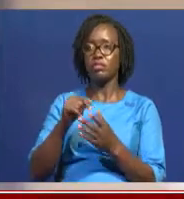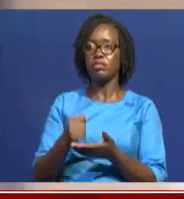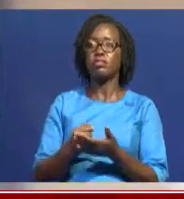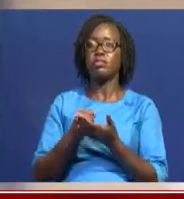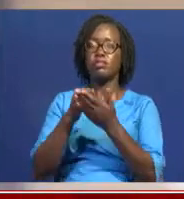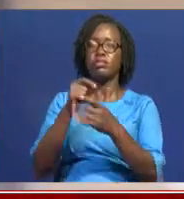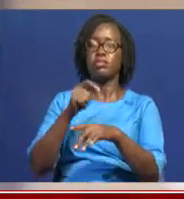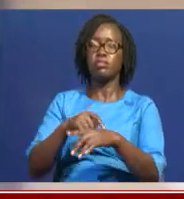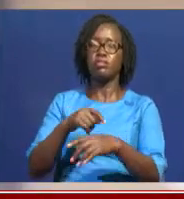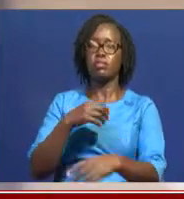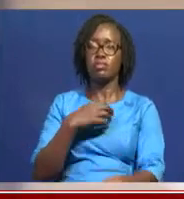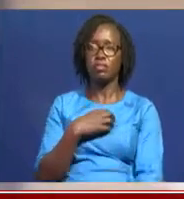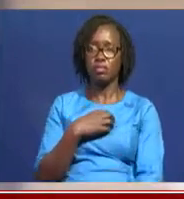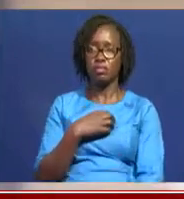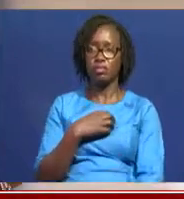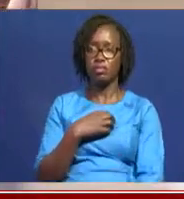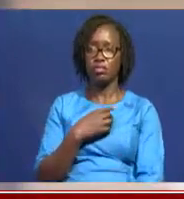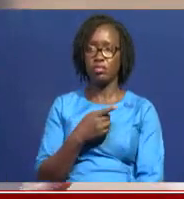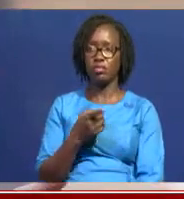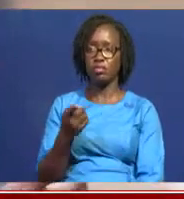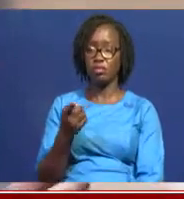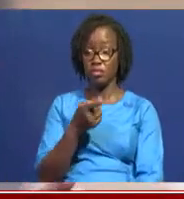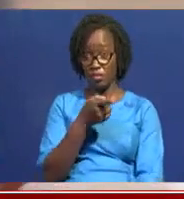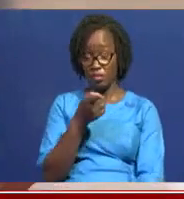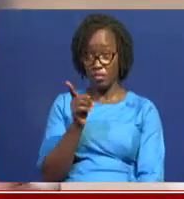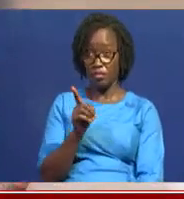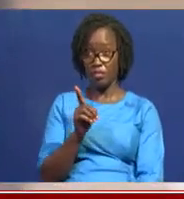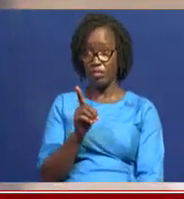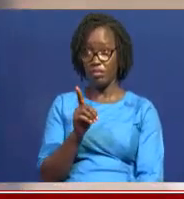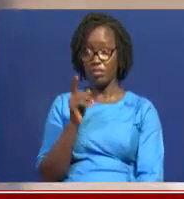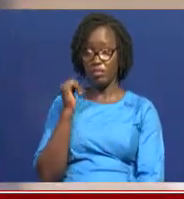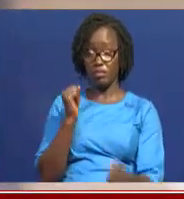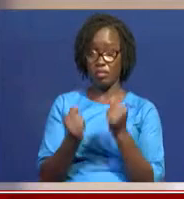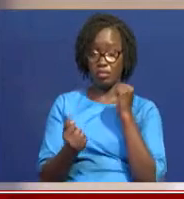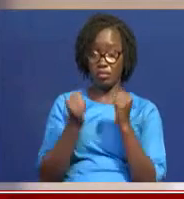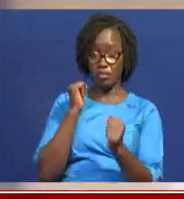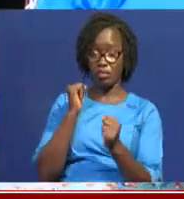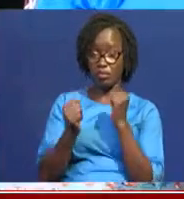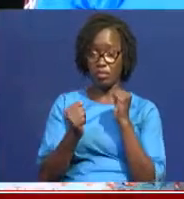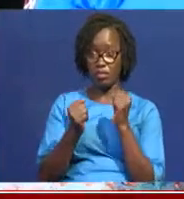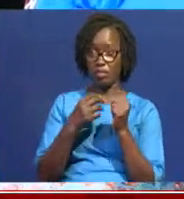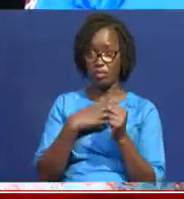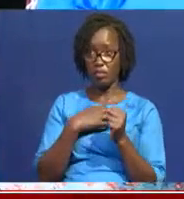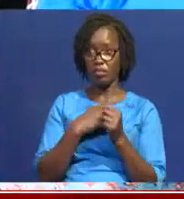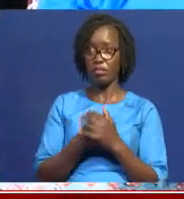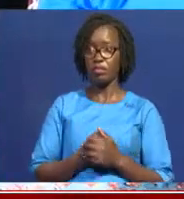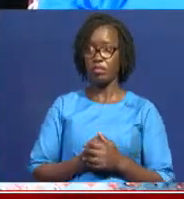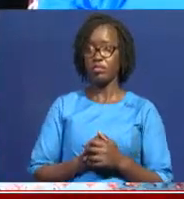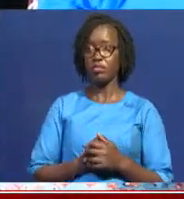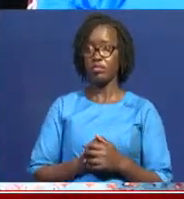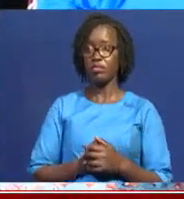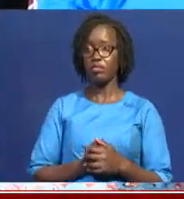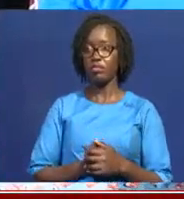in retirement. That endowment fund is actually for you, athletes in retirement.